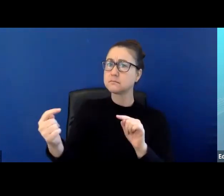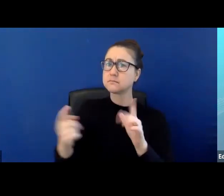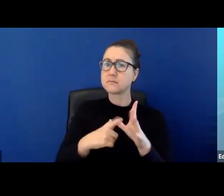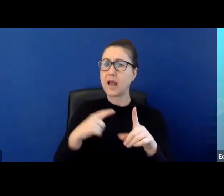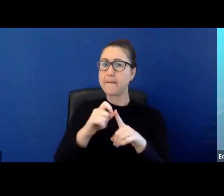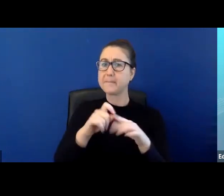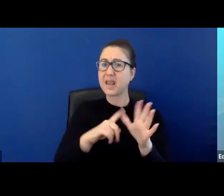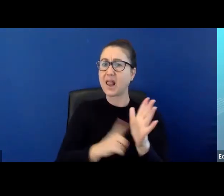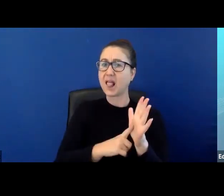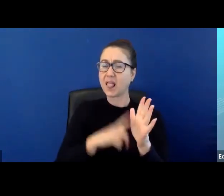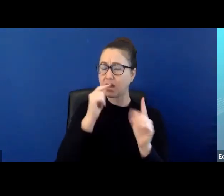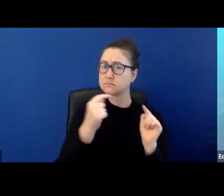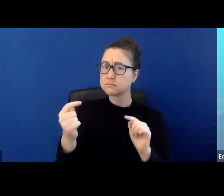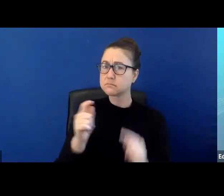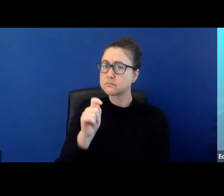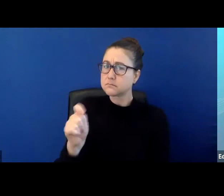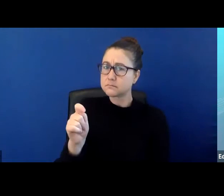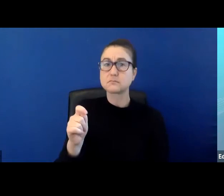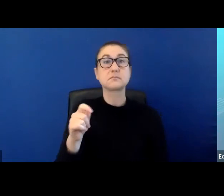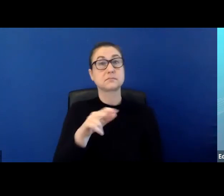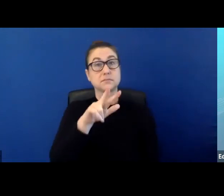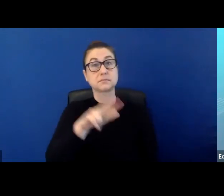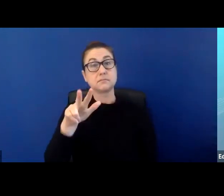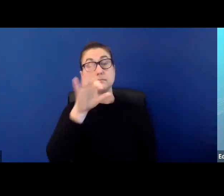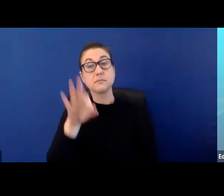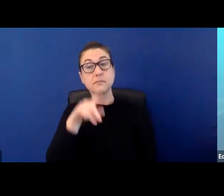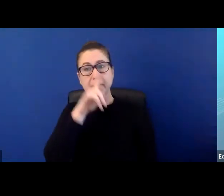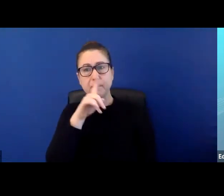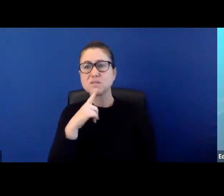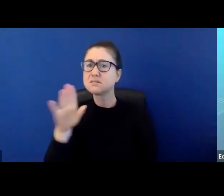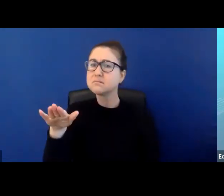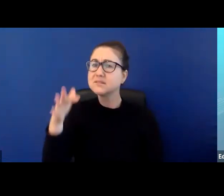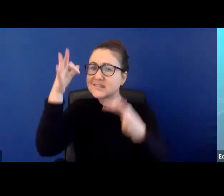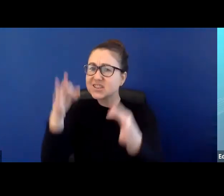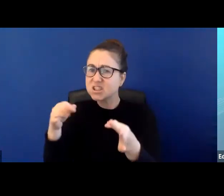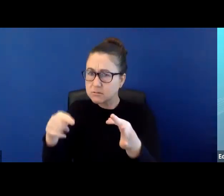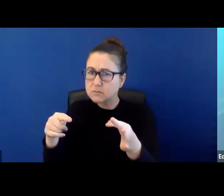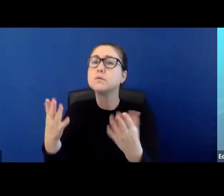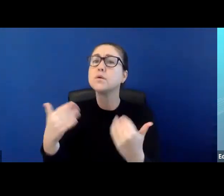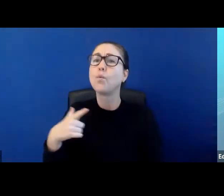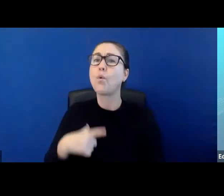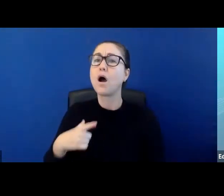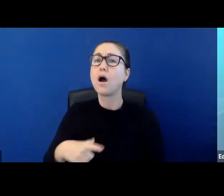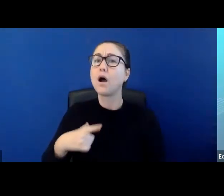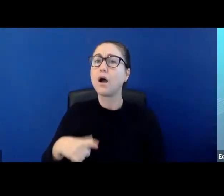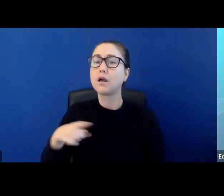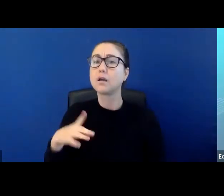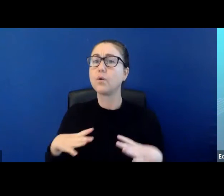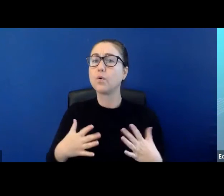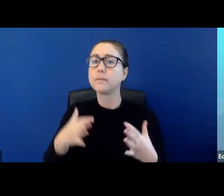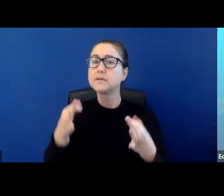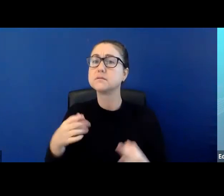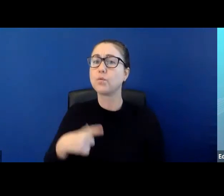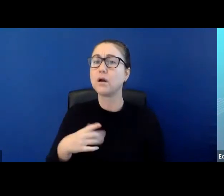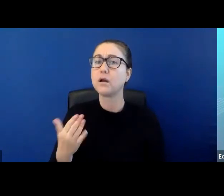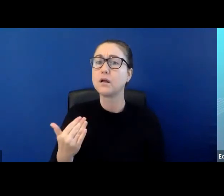them. 88% of people said that they wanted to have the reasons for an automated decision, and